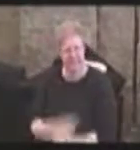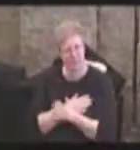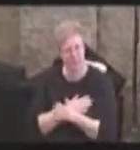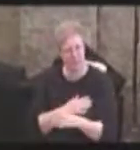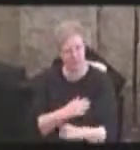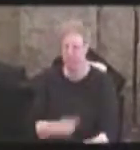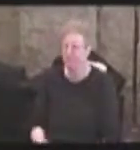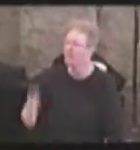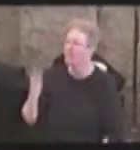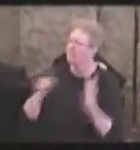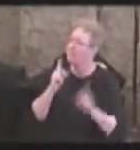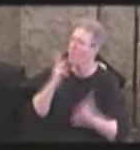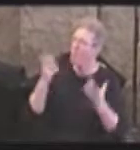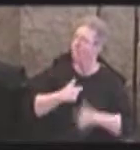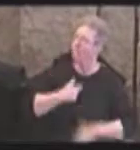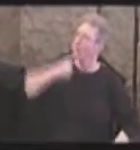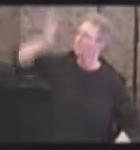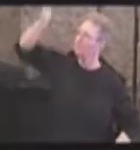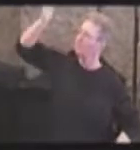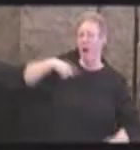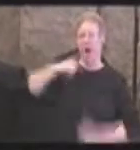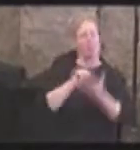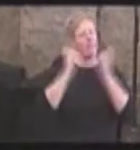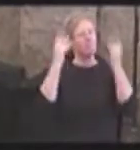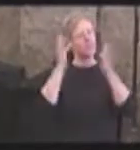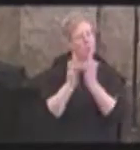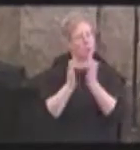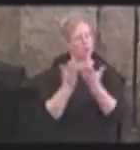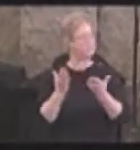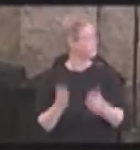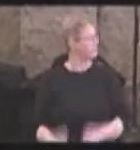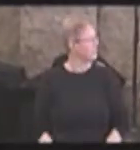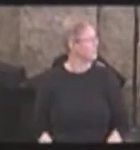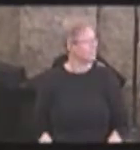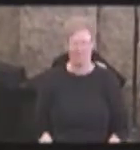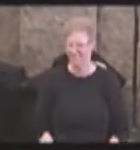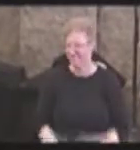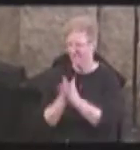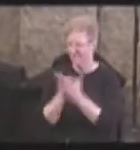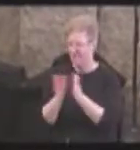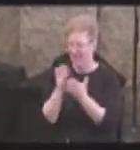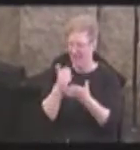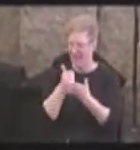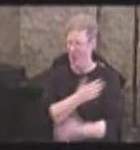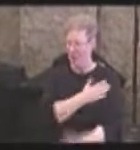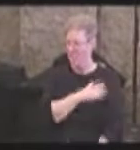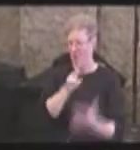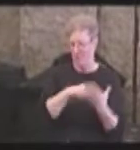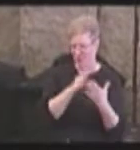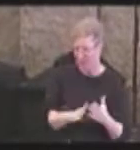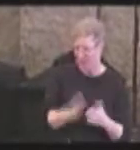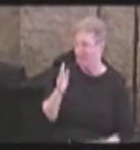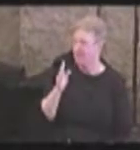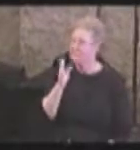speaker, having published many books. And those books all help my readers, and my speeches all help my